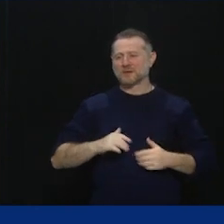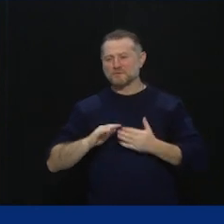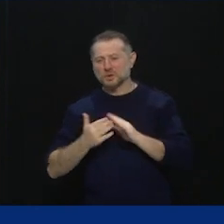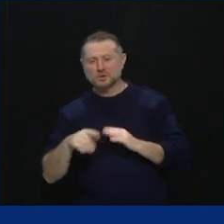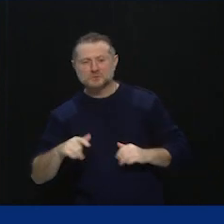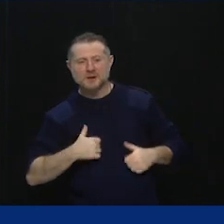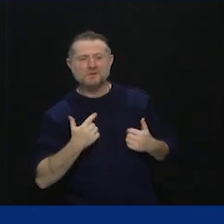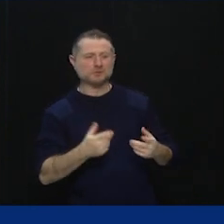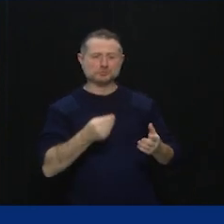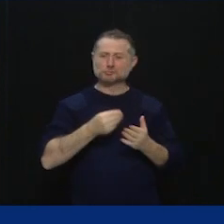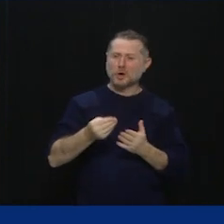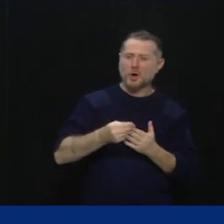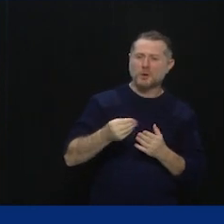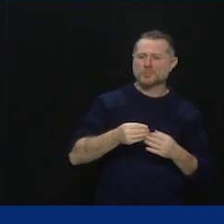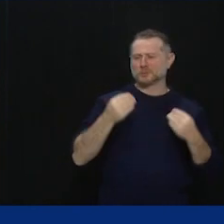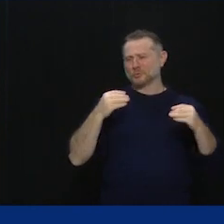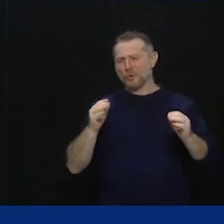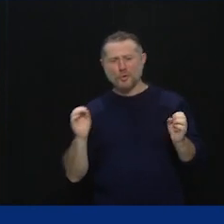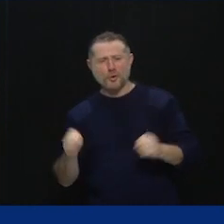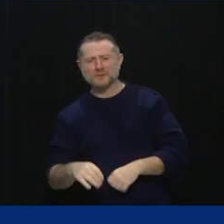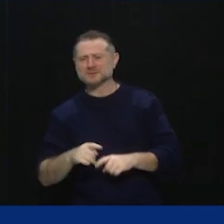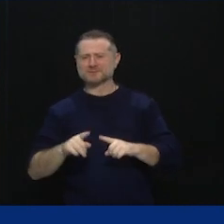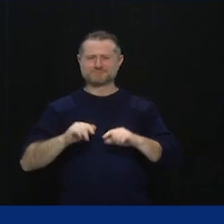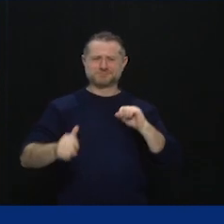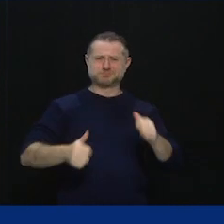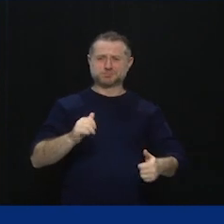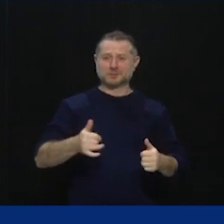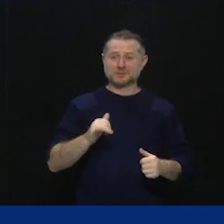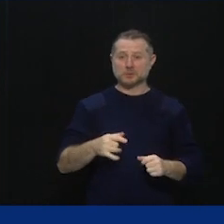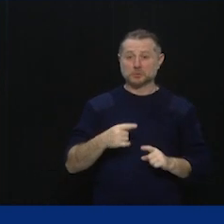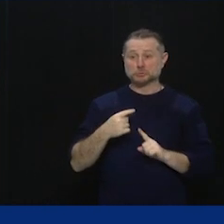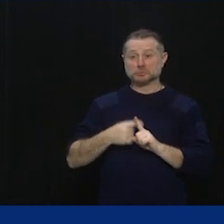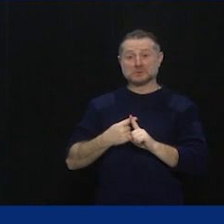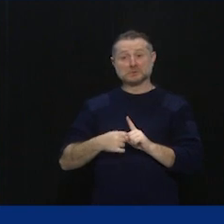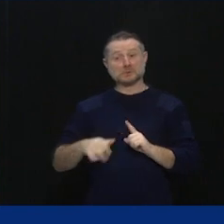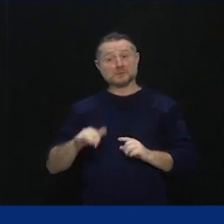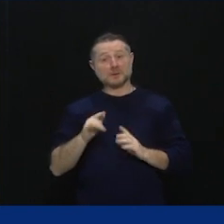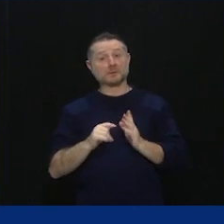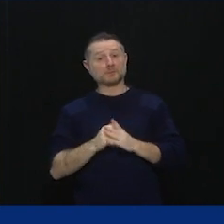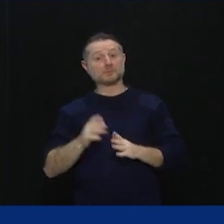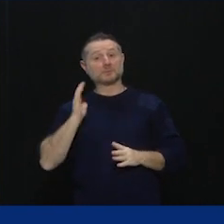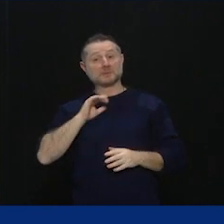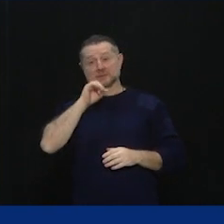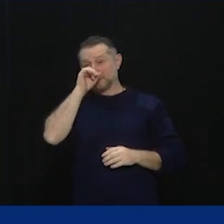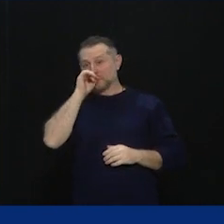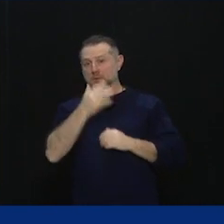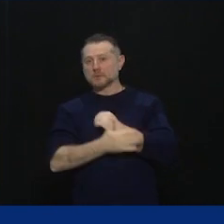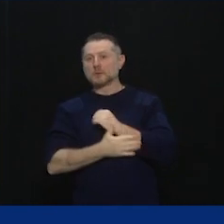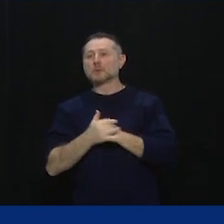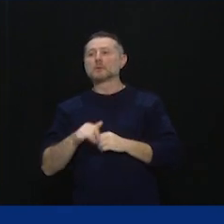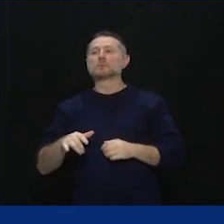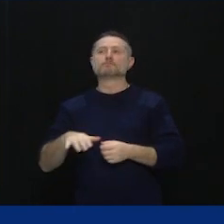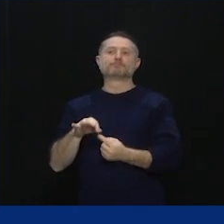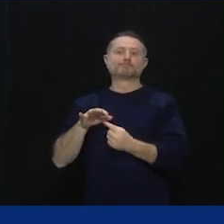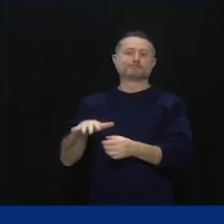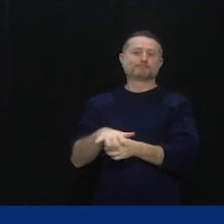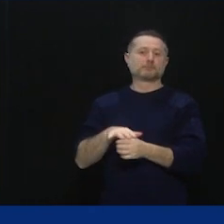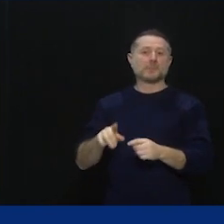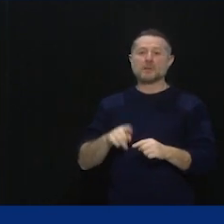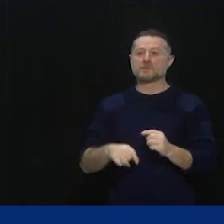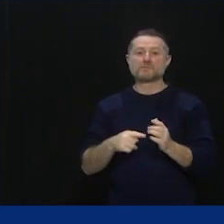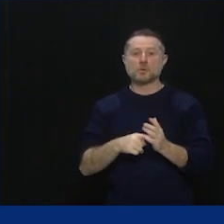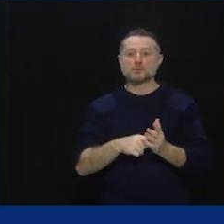those things in central Suffolk County, particularly even at that time, they can't afford to pay for parking garages. they don't support